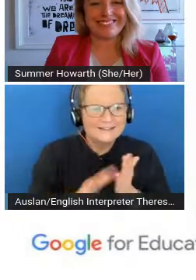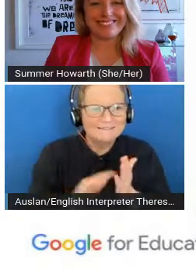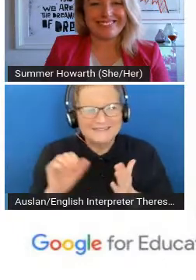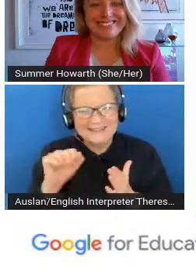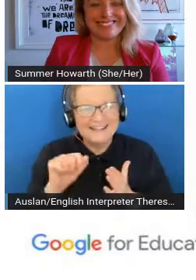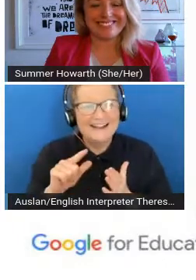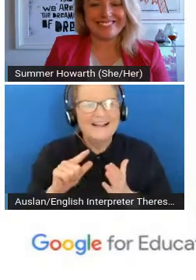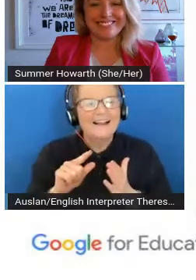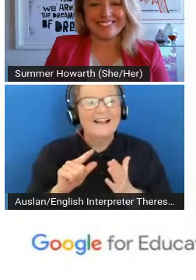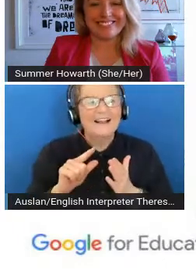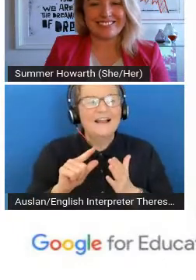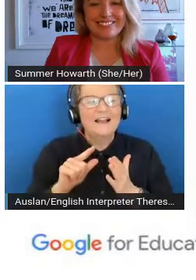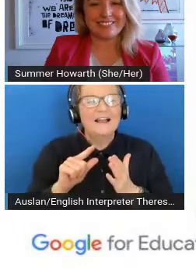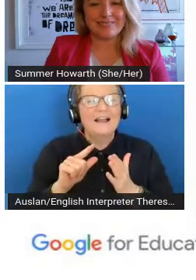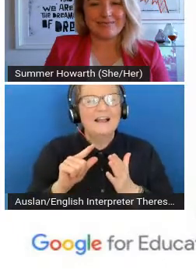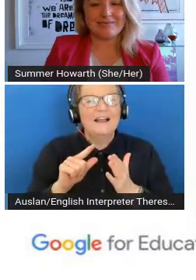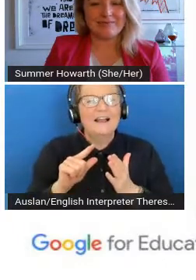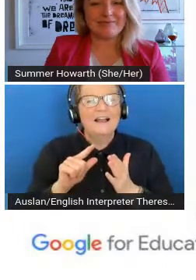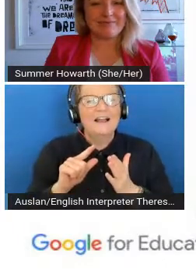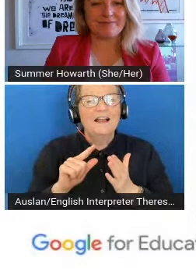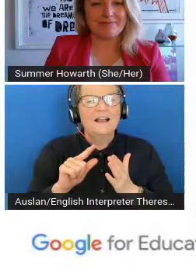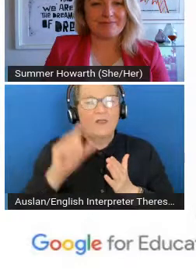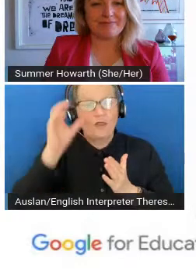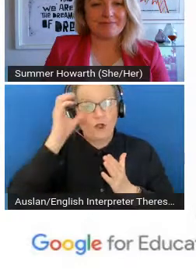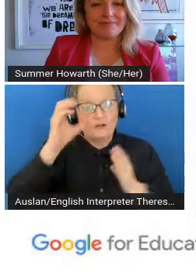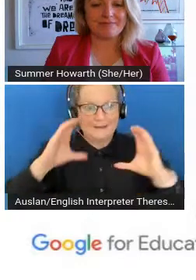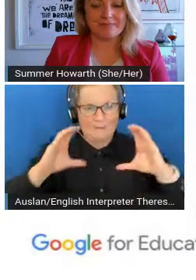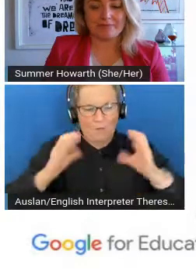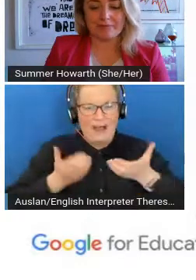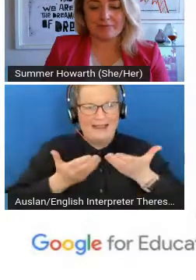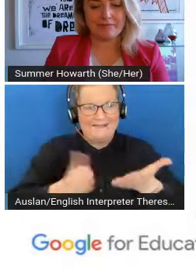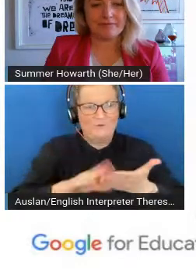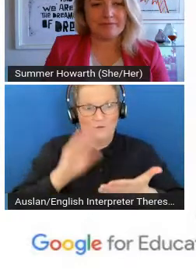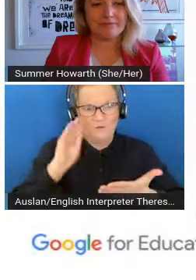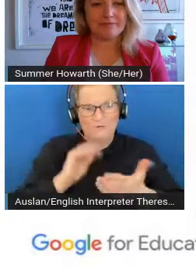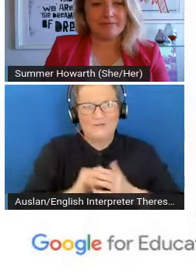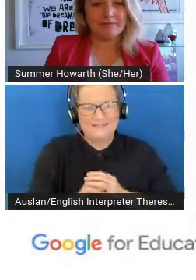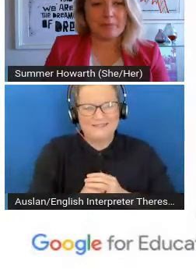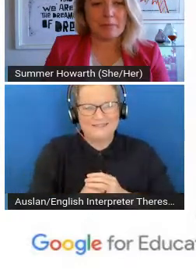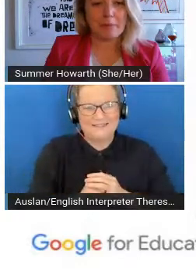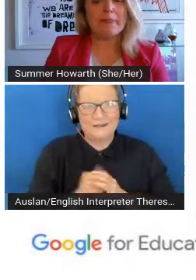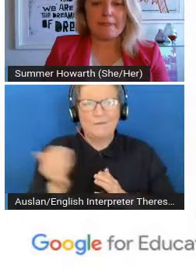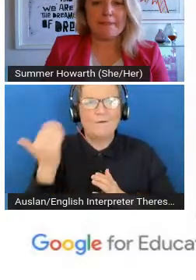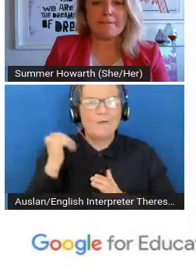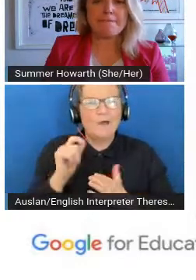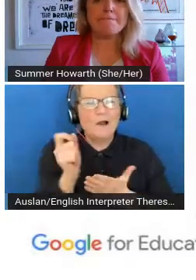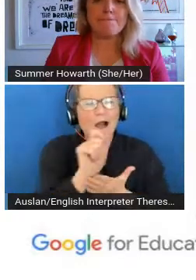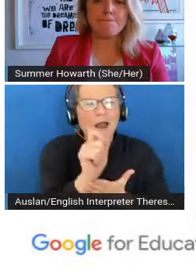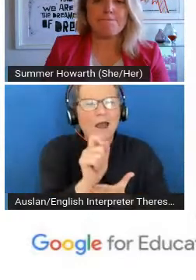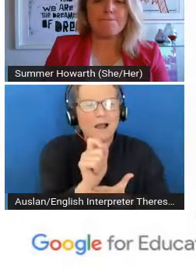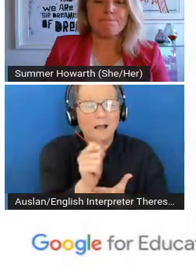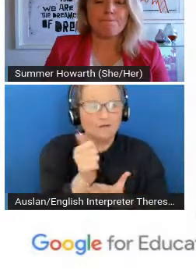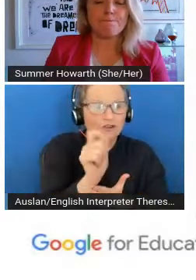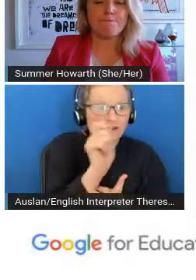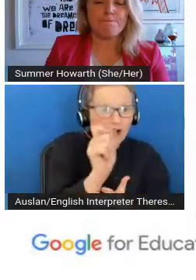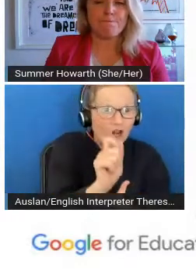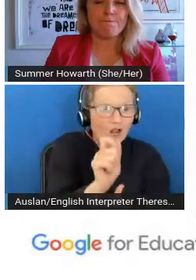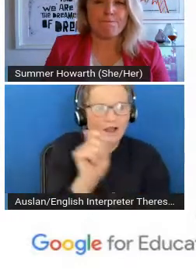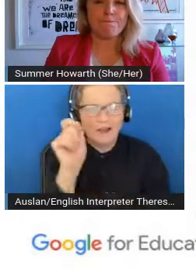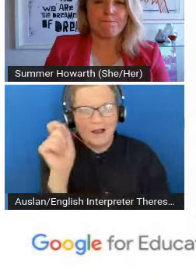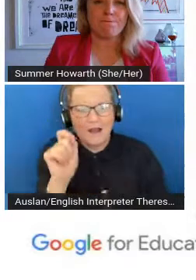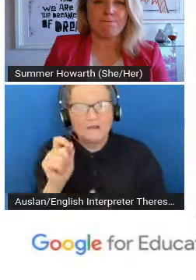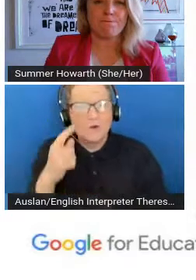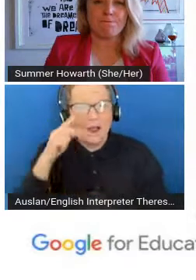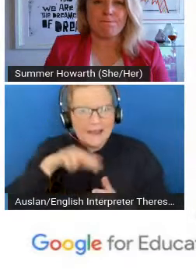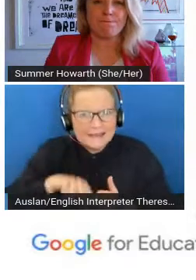the students the concept bubble. And one of the things we used to do was you would color it in as you move through it. So I can see the big picture,